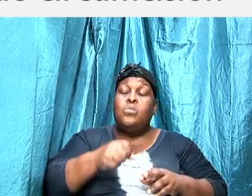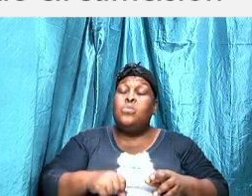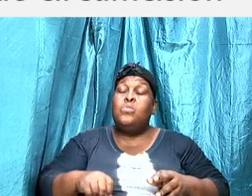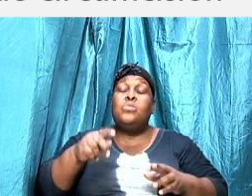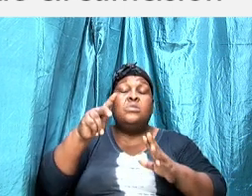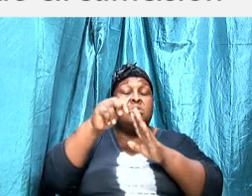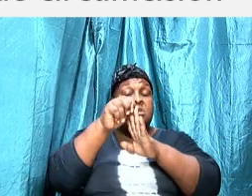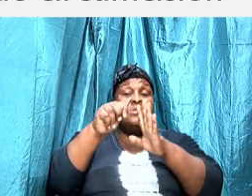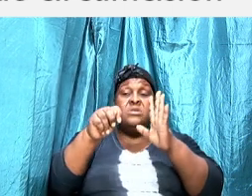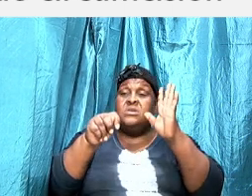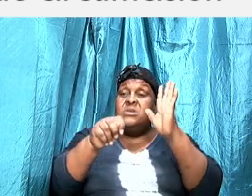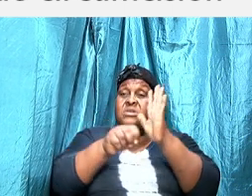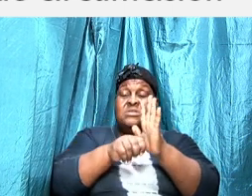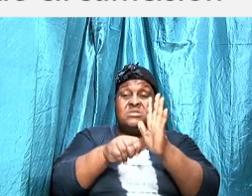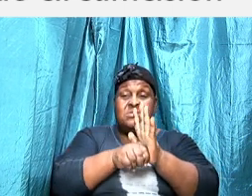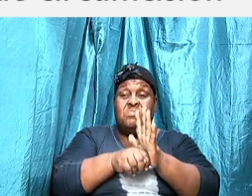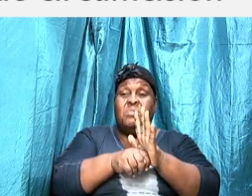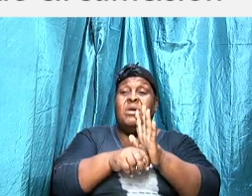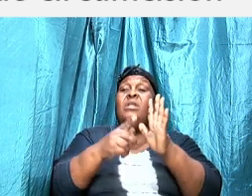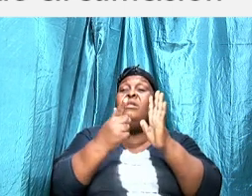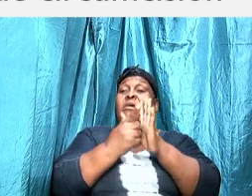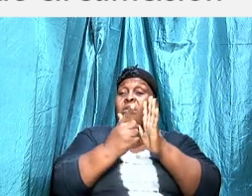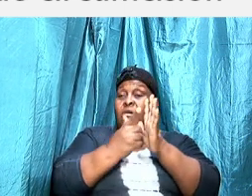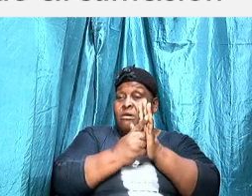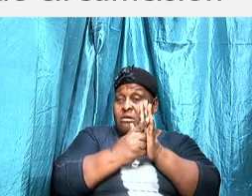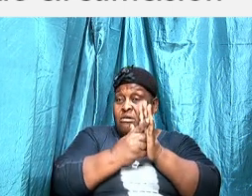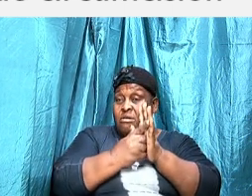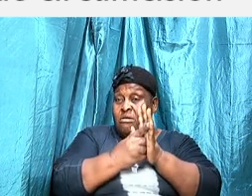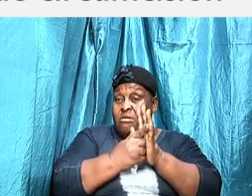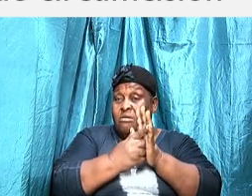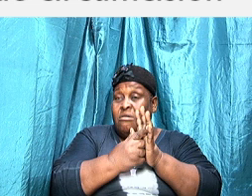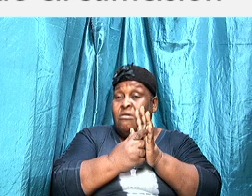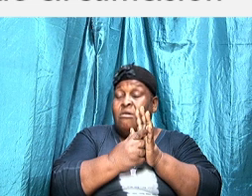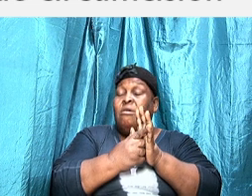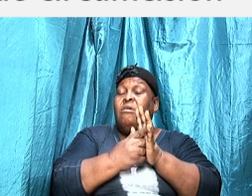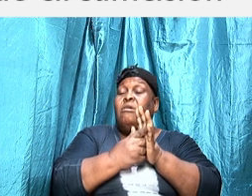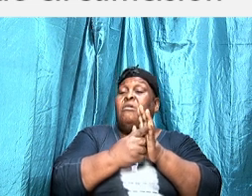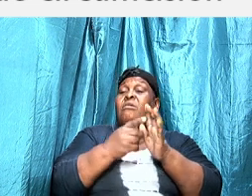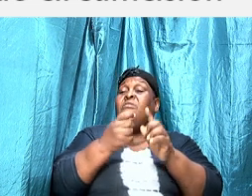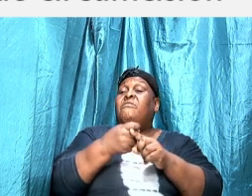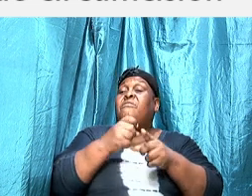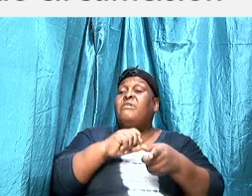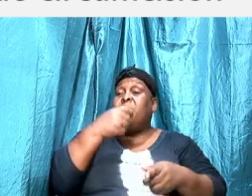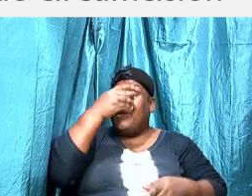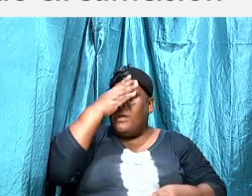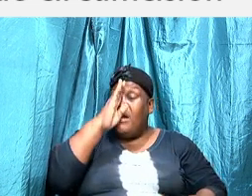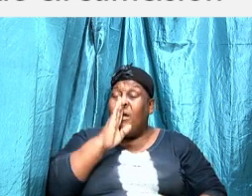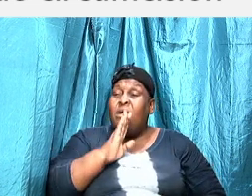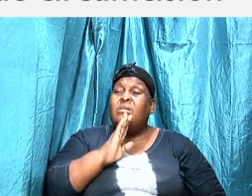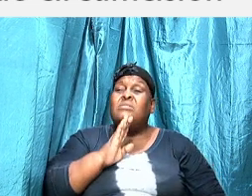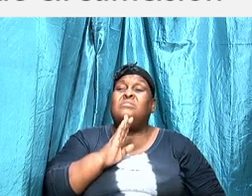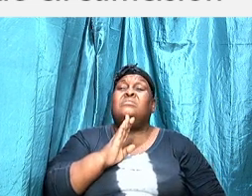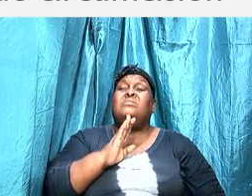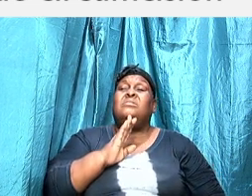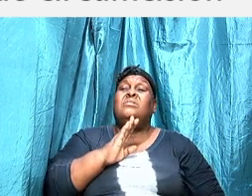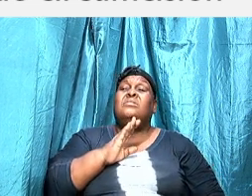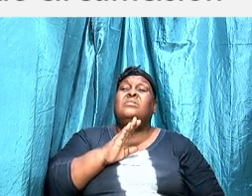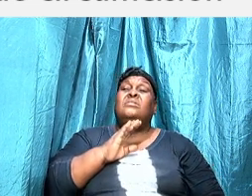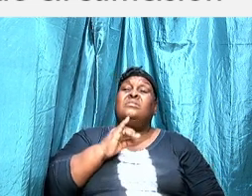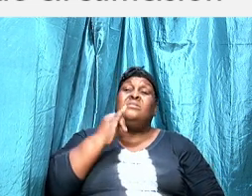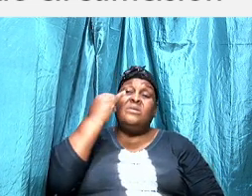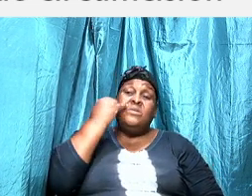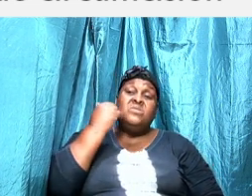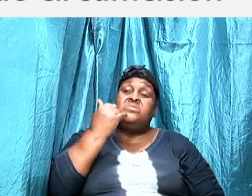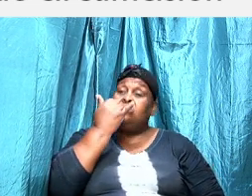You know, these were handed down by the Jew. And because of this, you know, the Jews